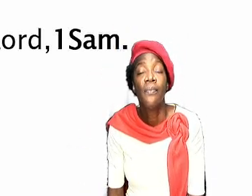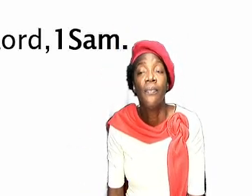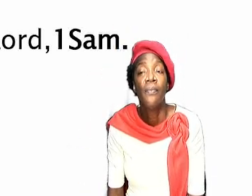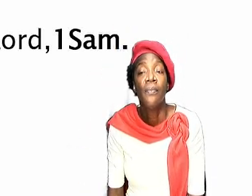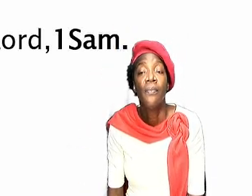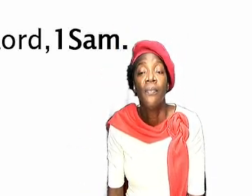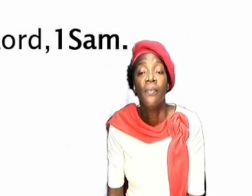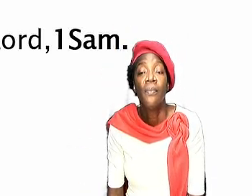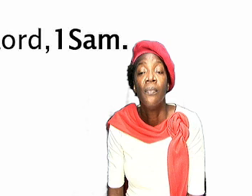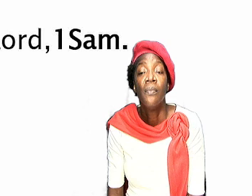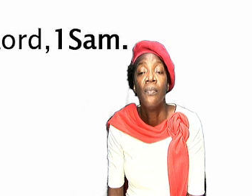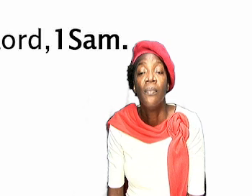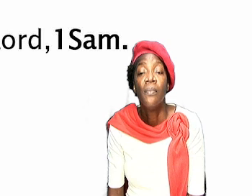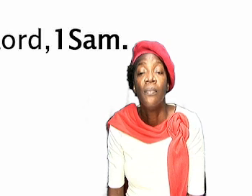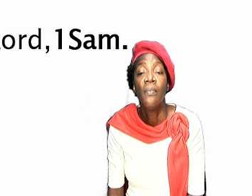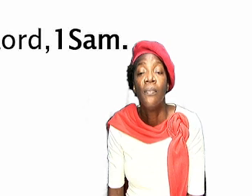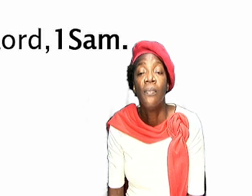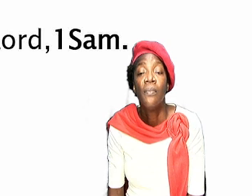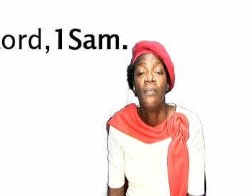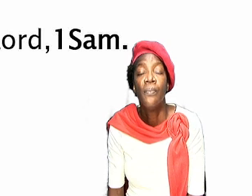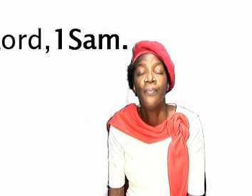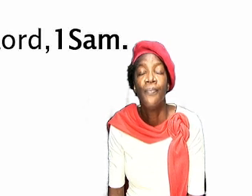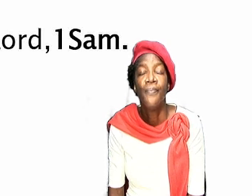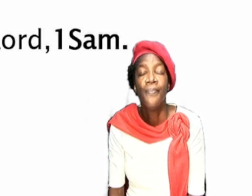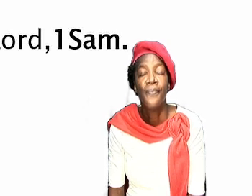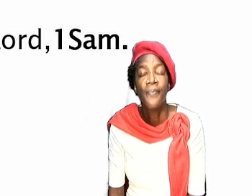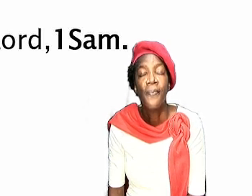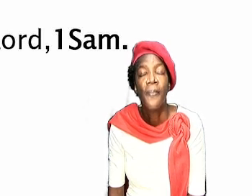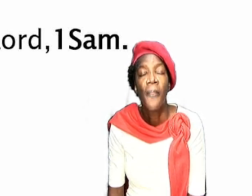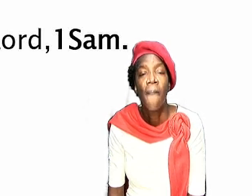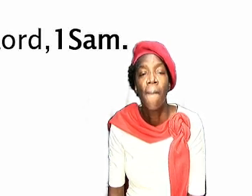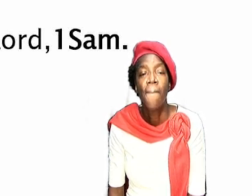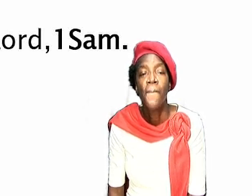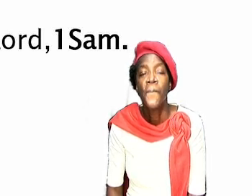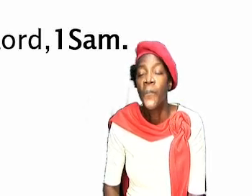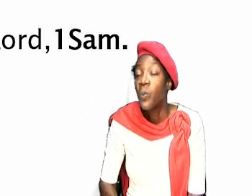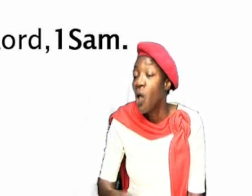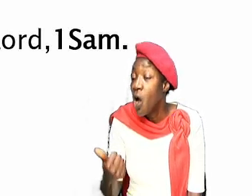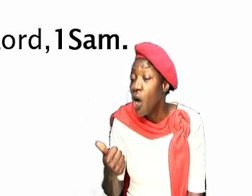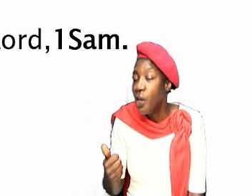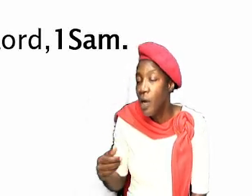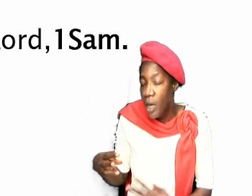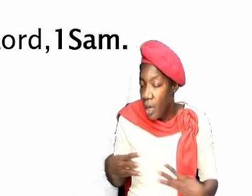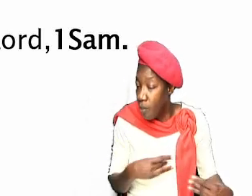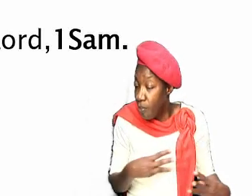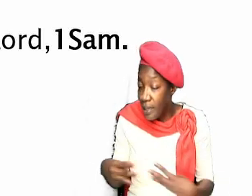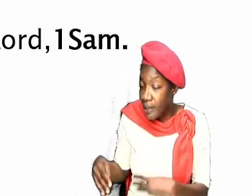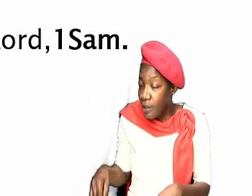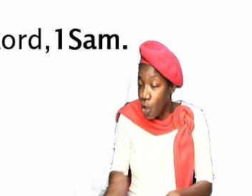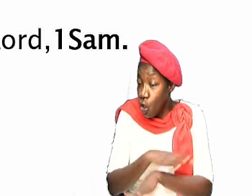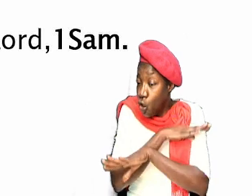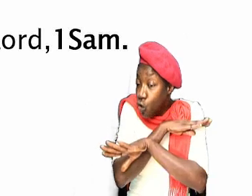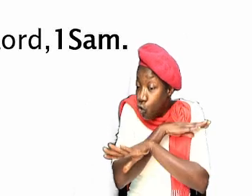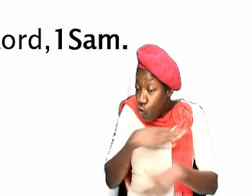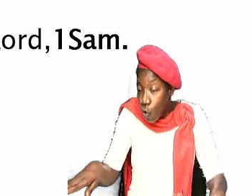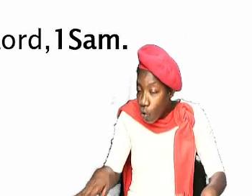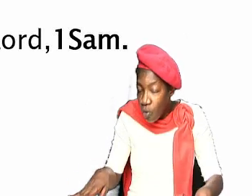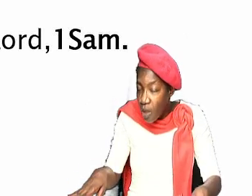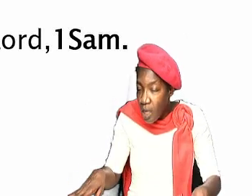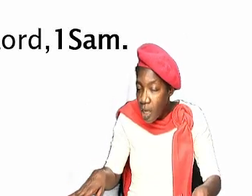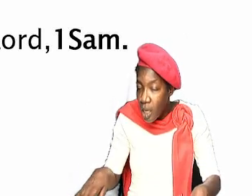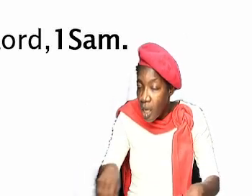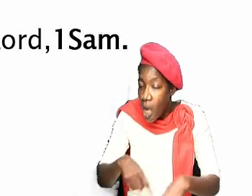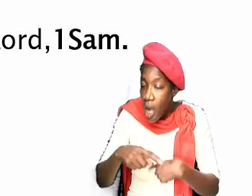But he gave credit unto the Lord. The other battles that he fought, nothing was mentioned about